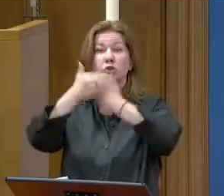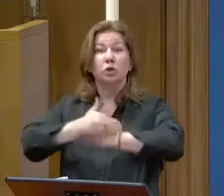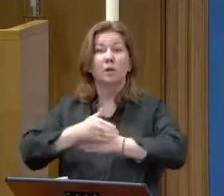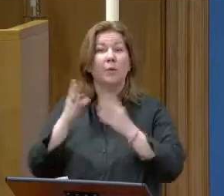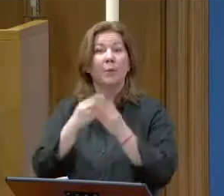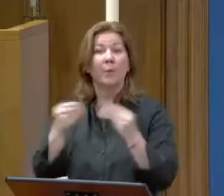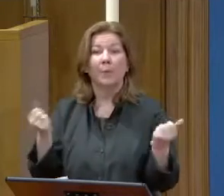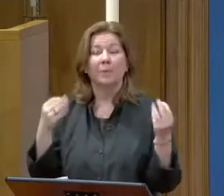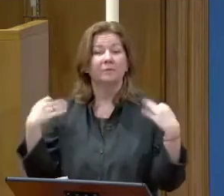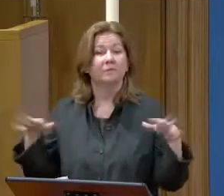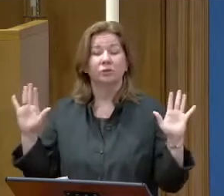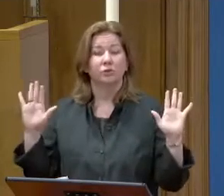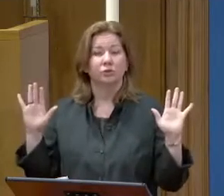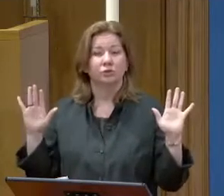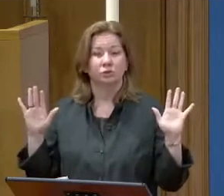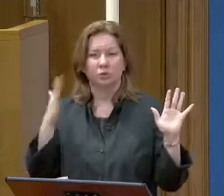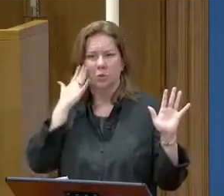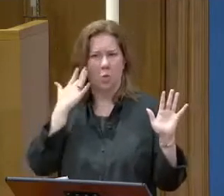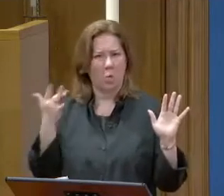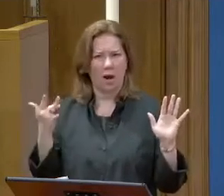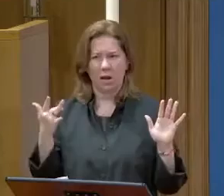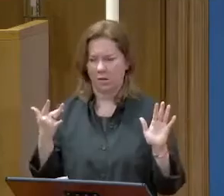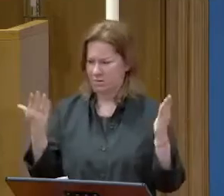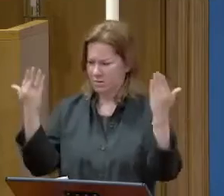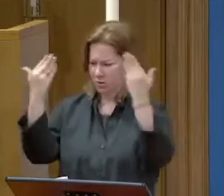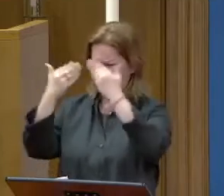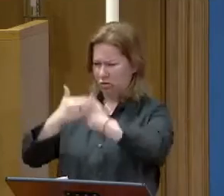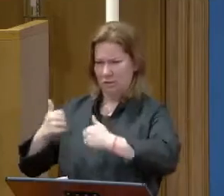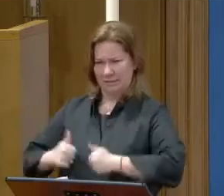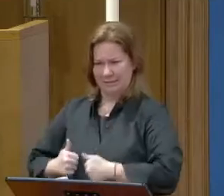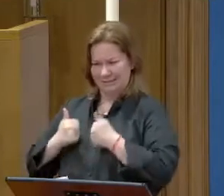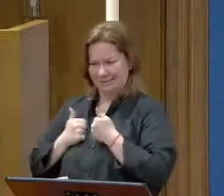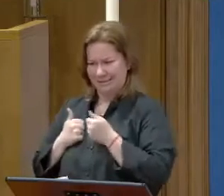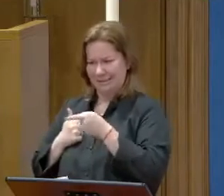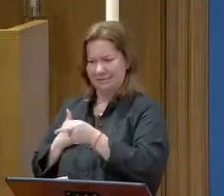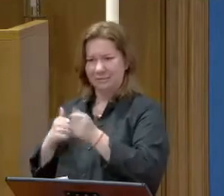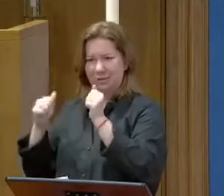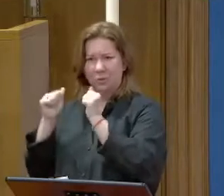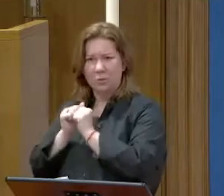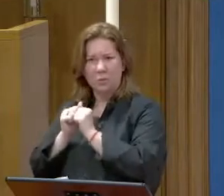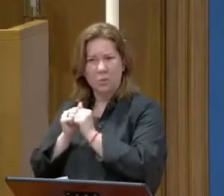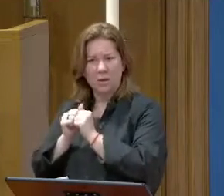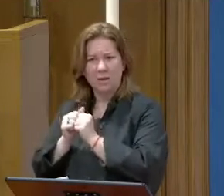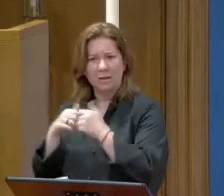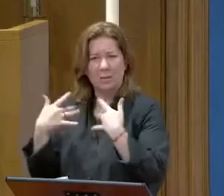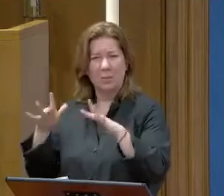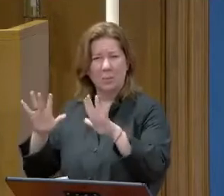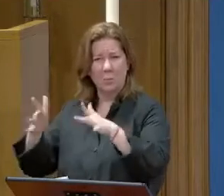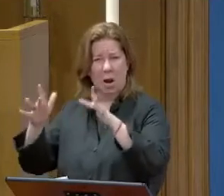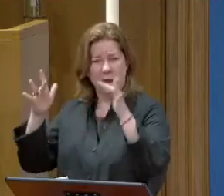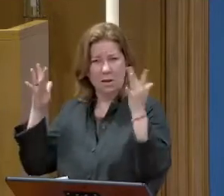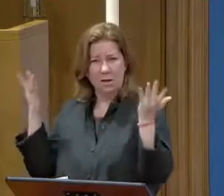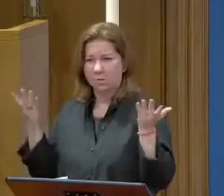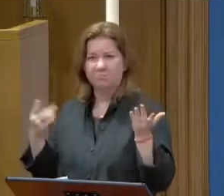flee, because there's no way that darkness can exist in the presence of such a bright light.